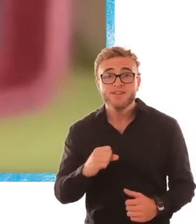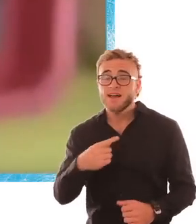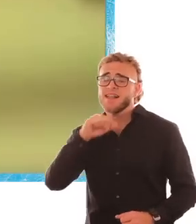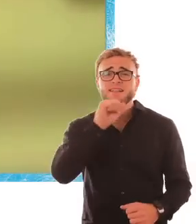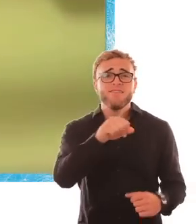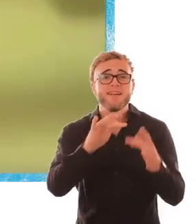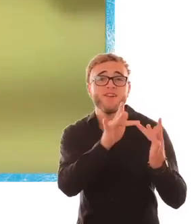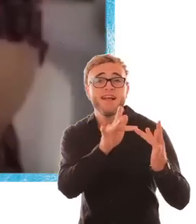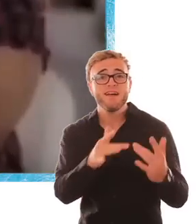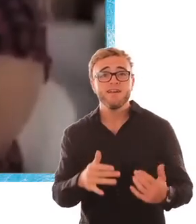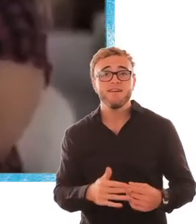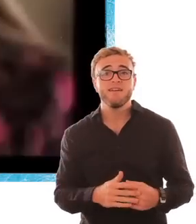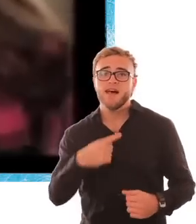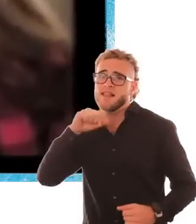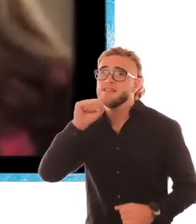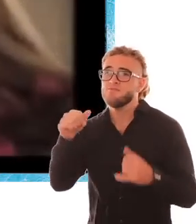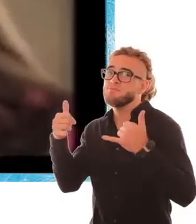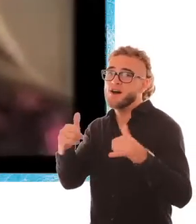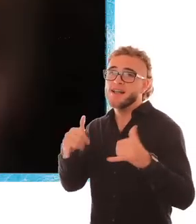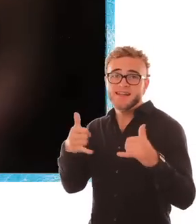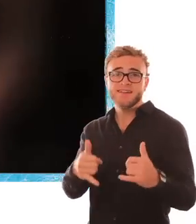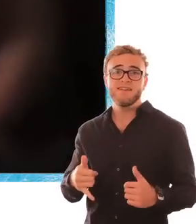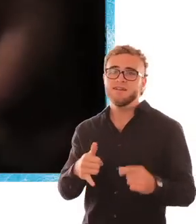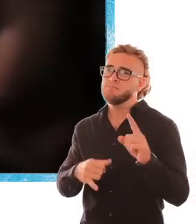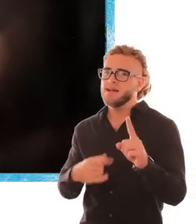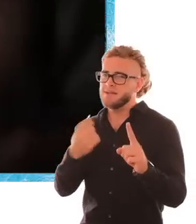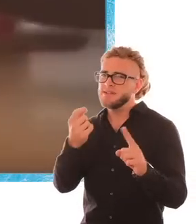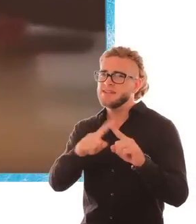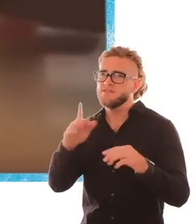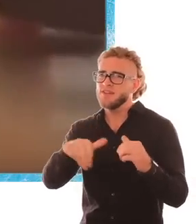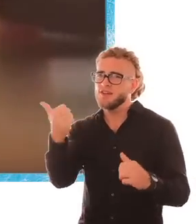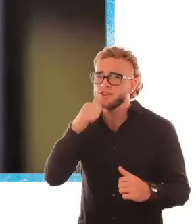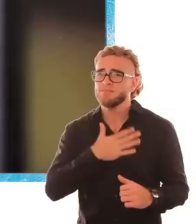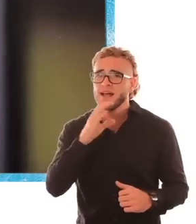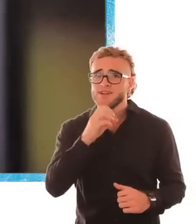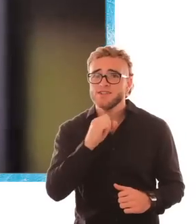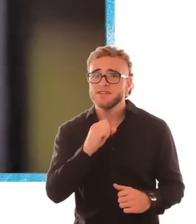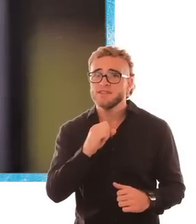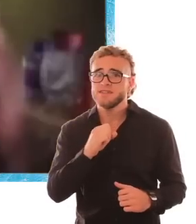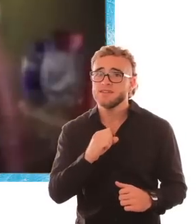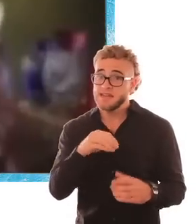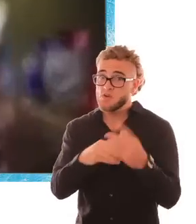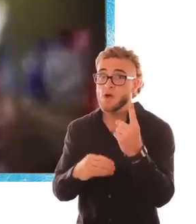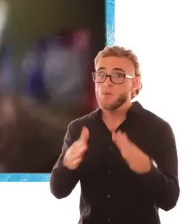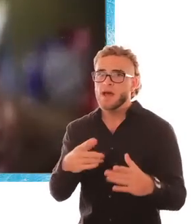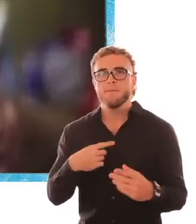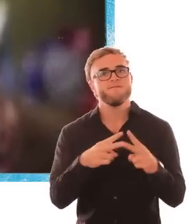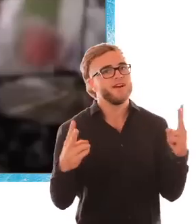parties. But I'm not the same as other girls my age at everything. In one way, I'm very different.